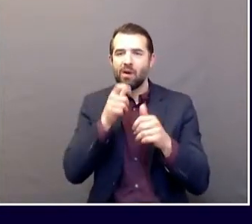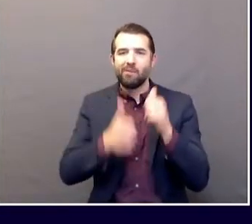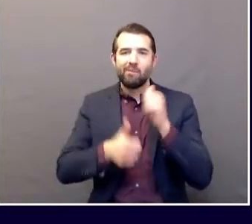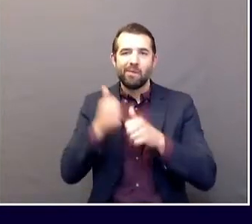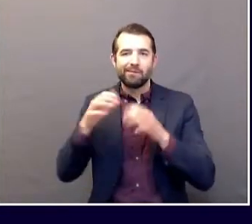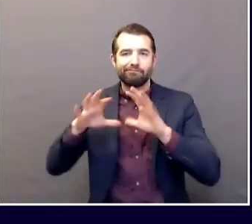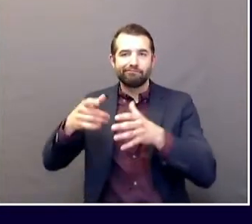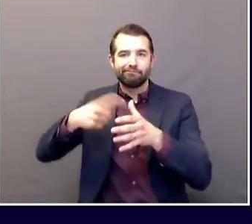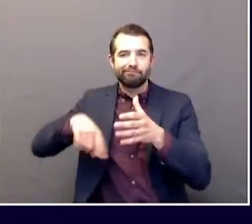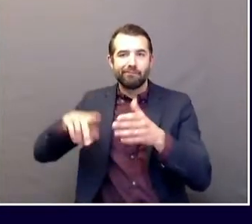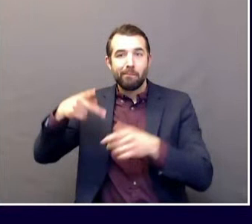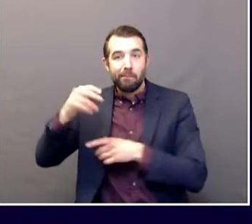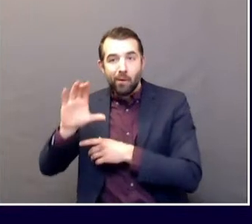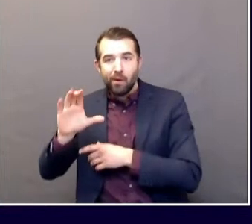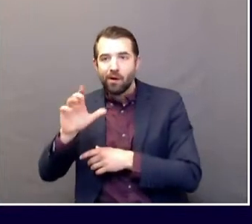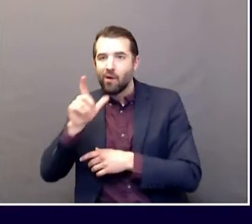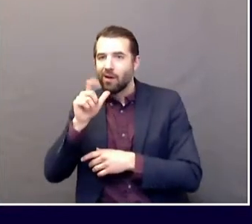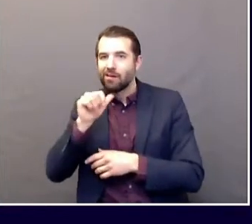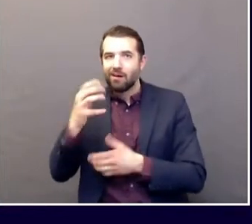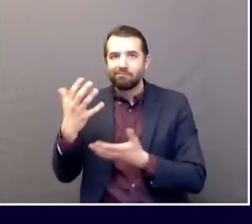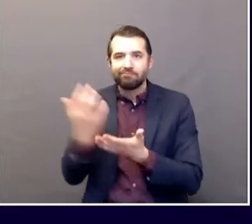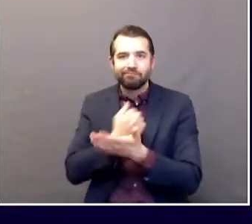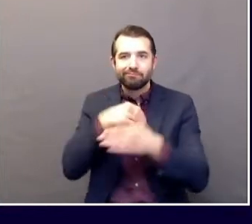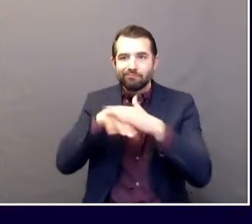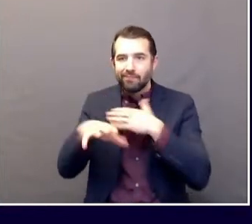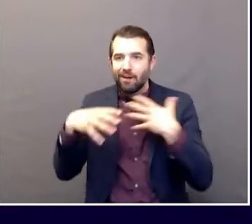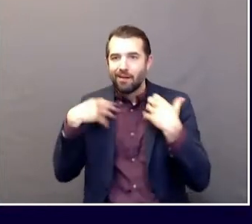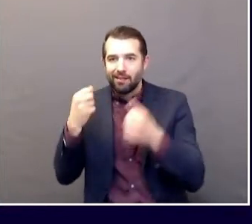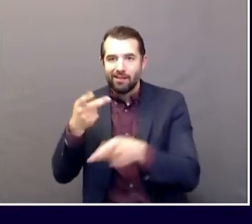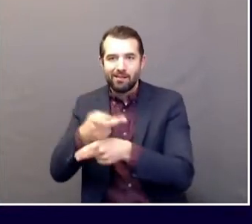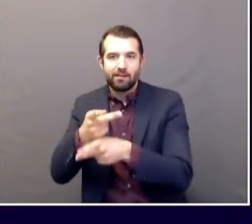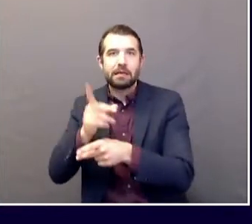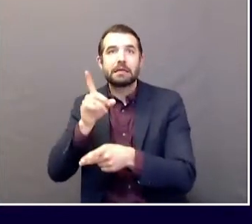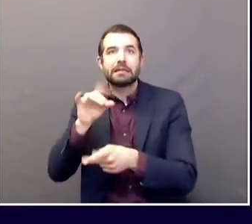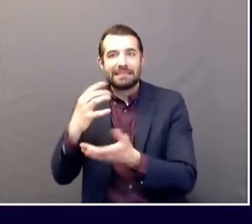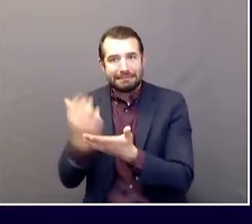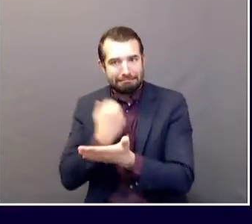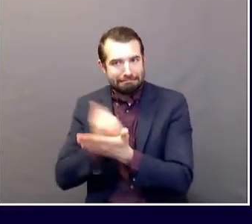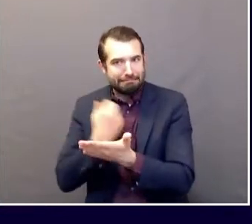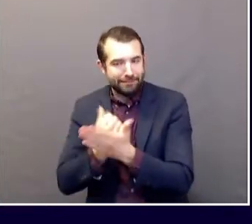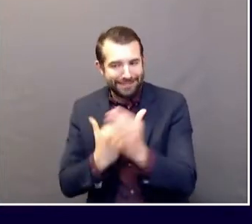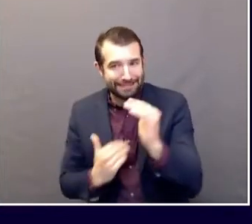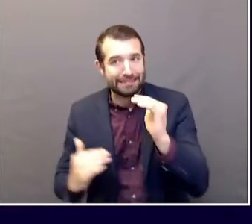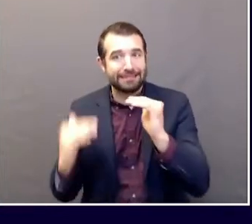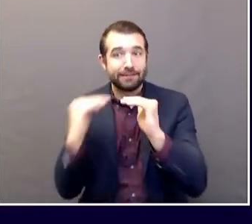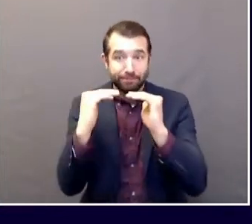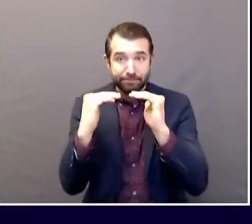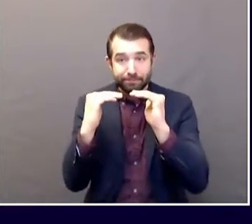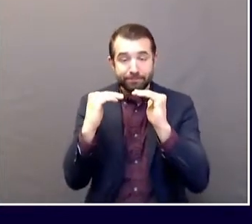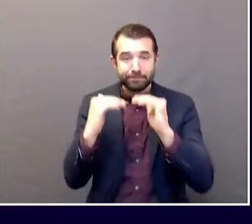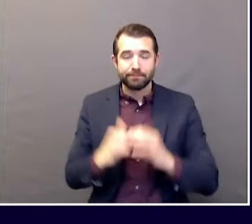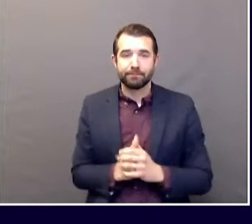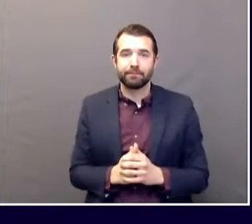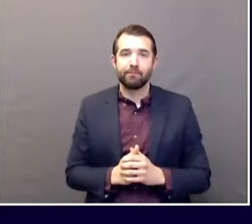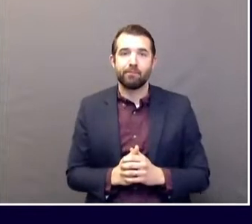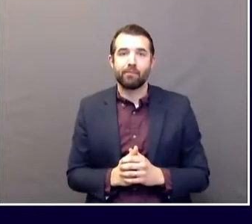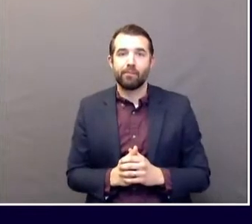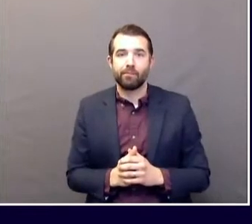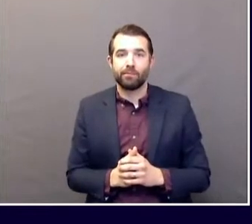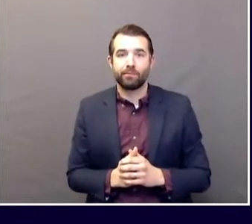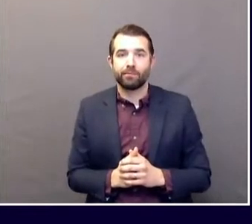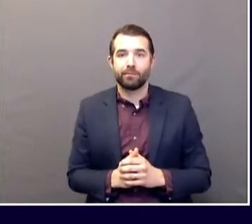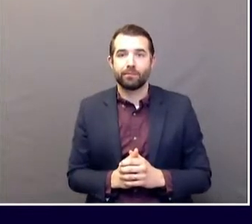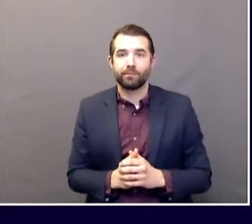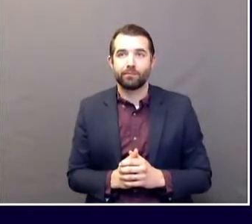I don't want to minimize that, but we have taken that notion into account. And in addition to the question